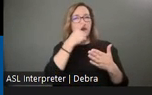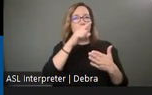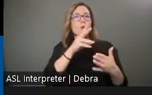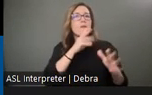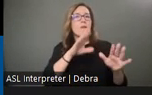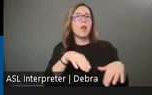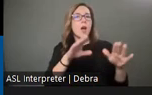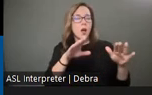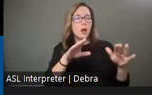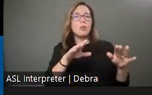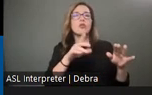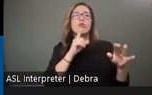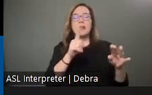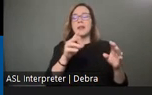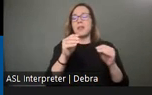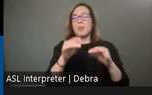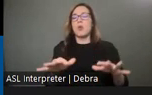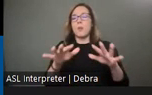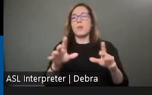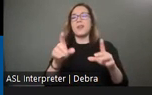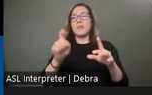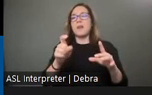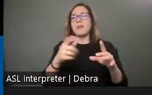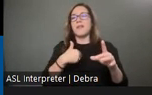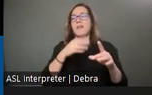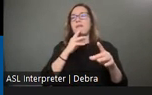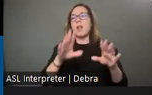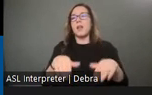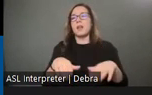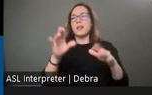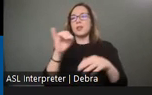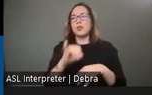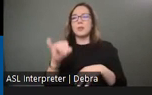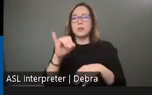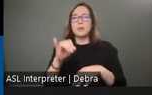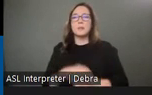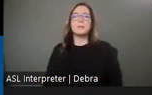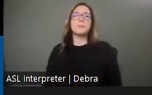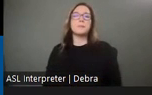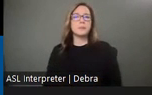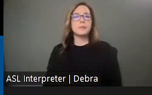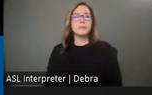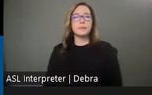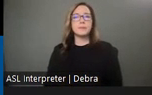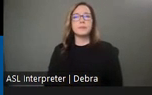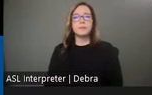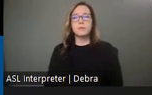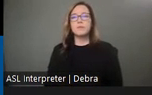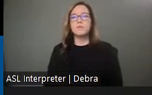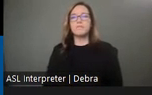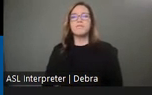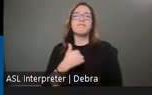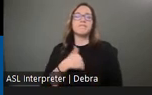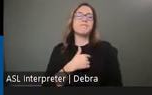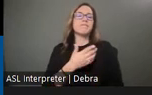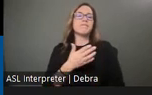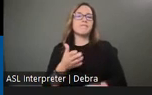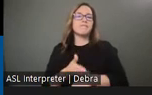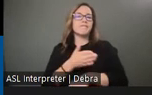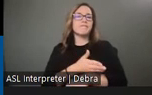flooding, the property must maintain flood insurance. We have improved some of the language in